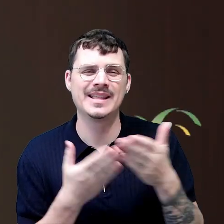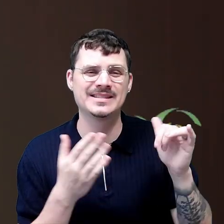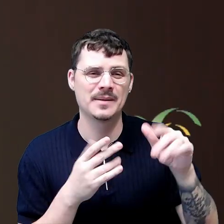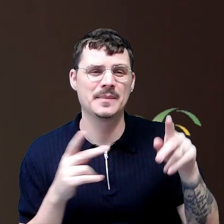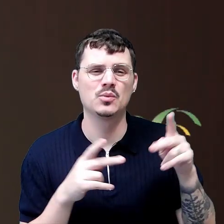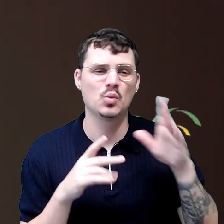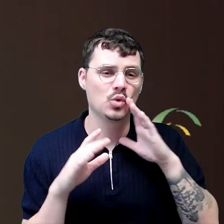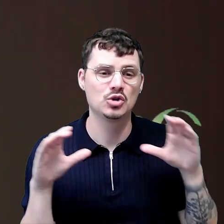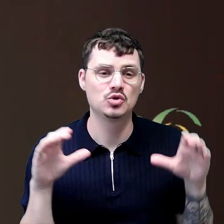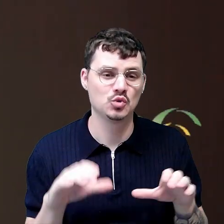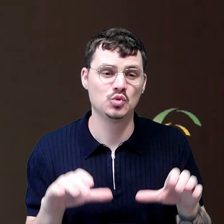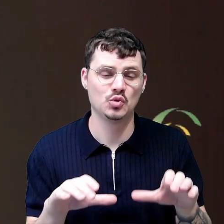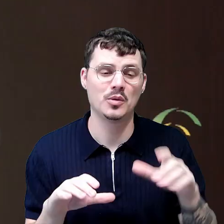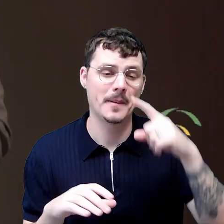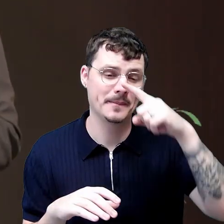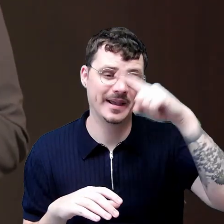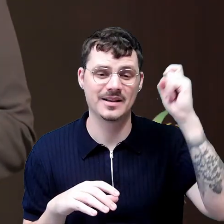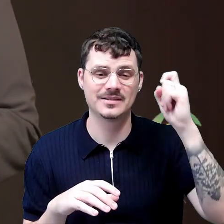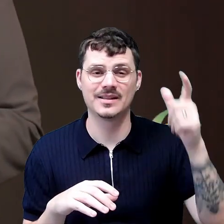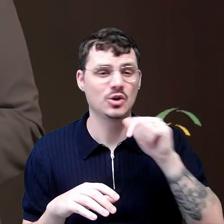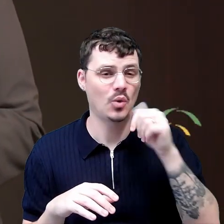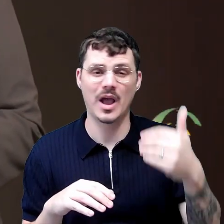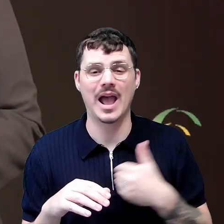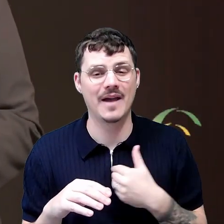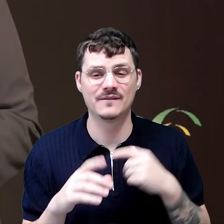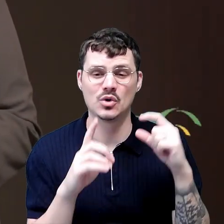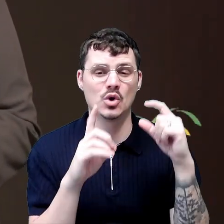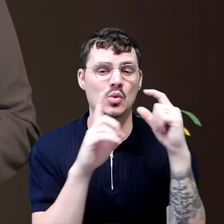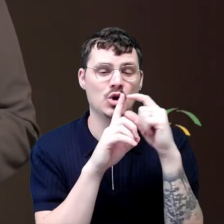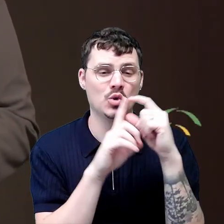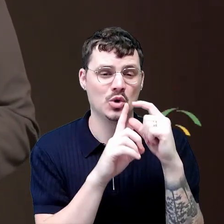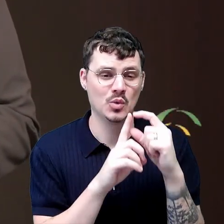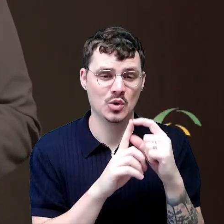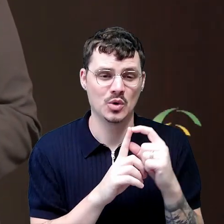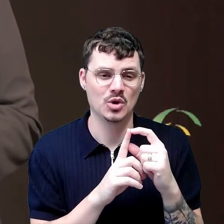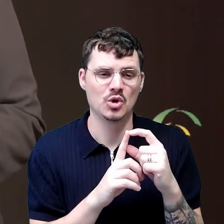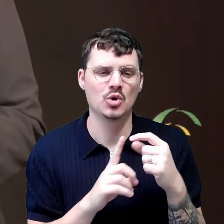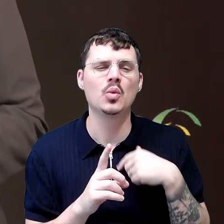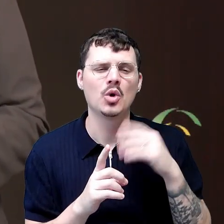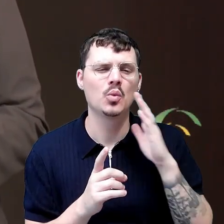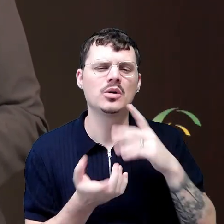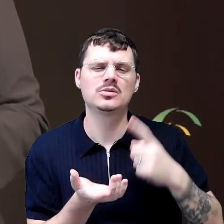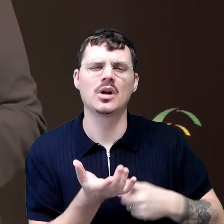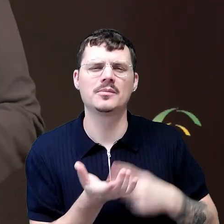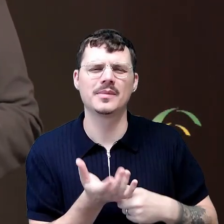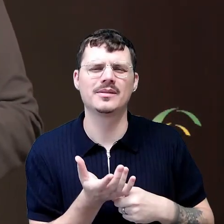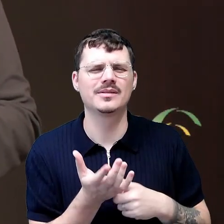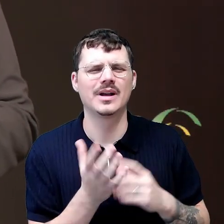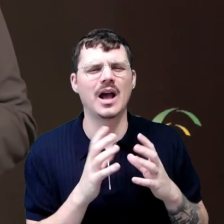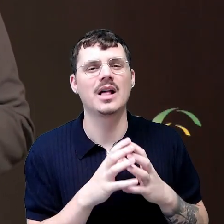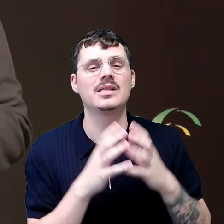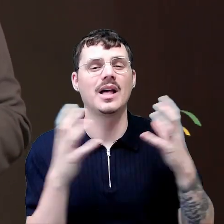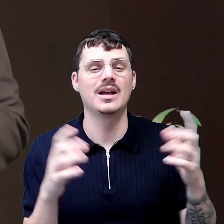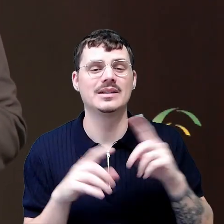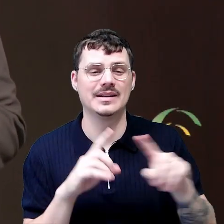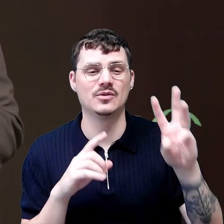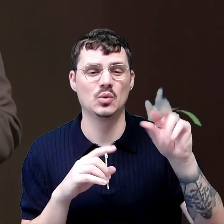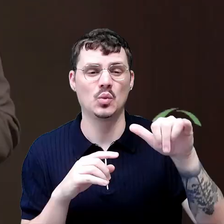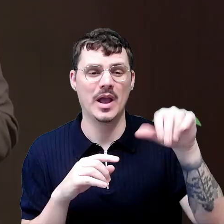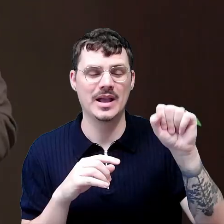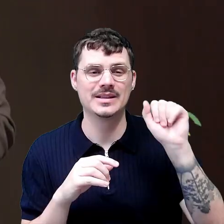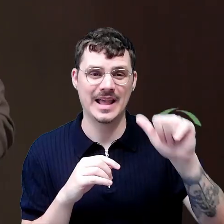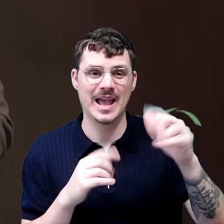people do because they don't have the words, we'll be talking about a lot of different ways